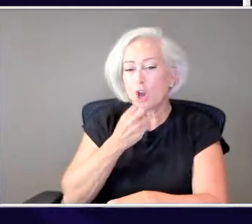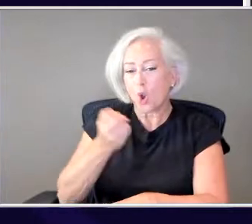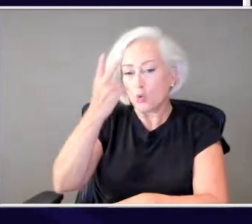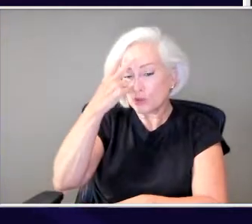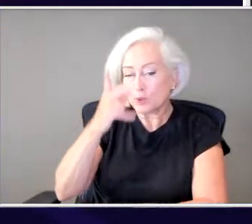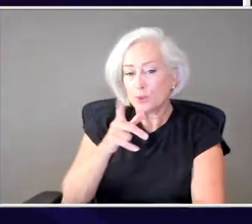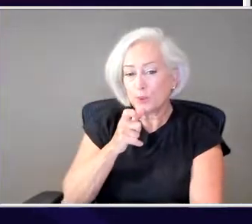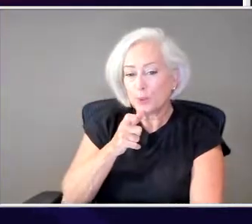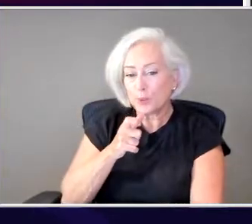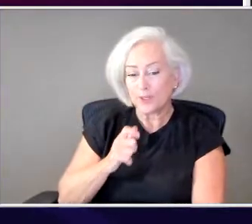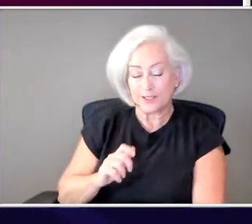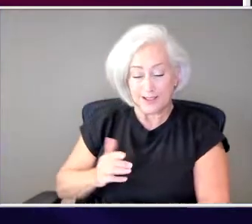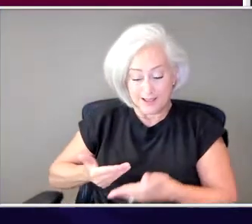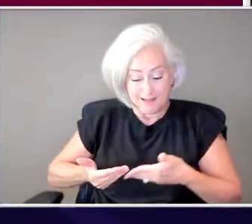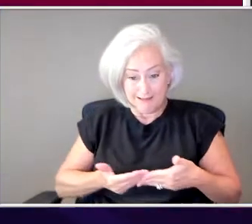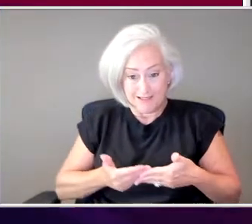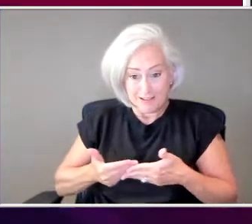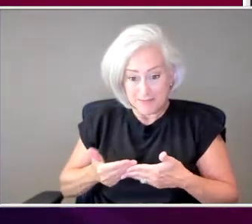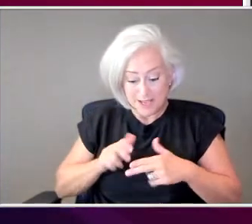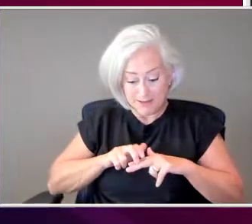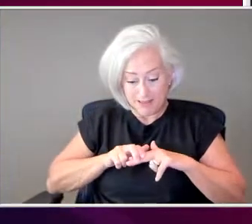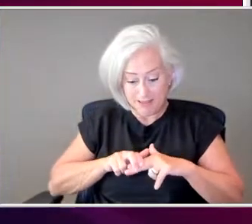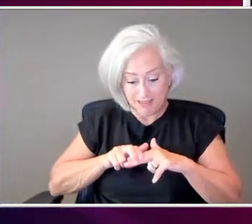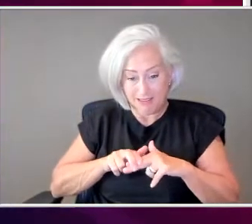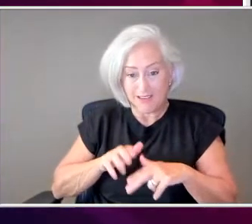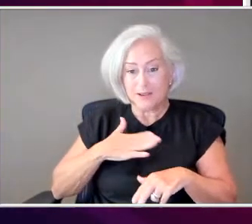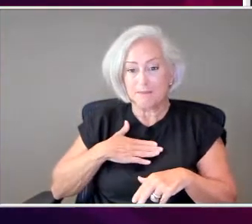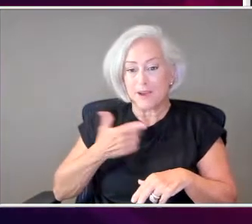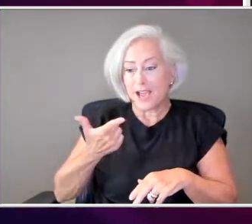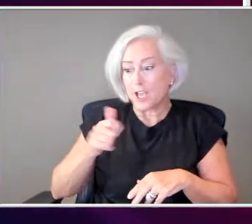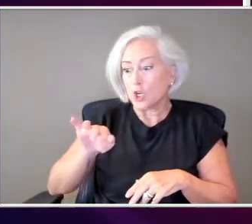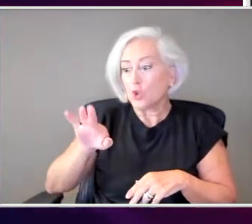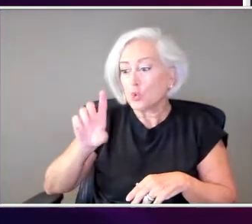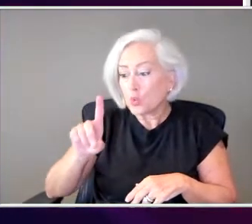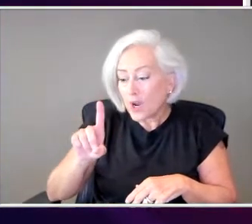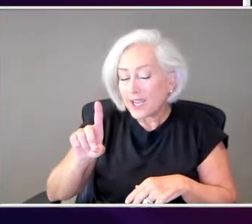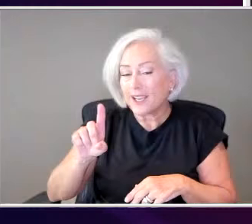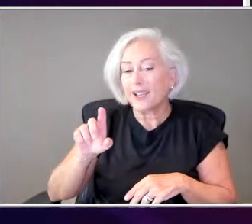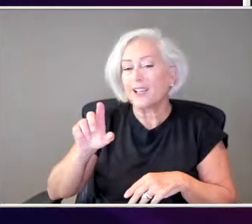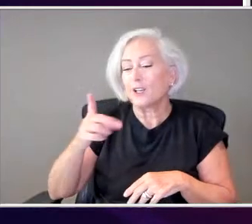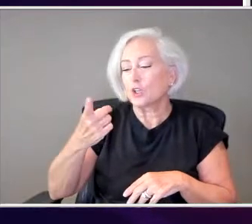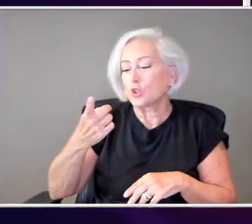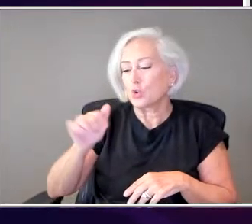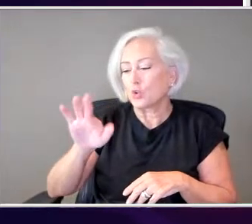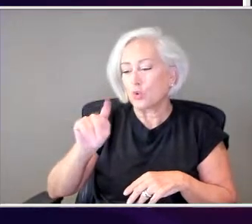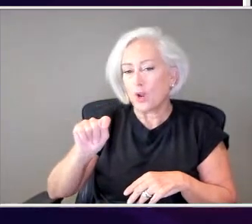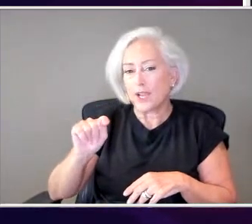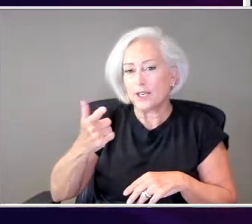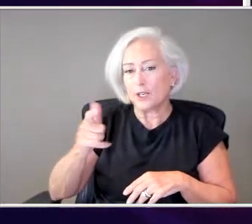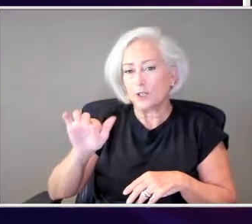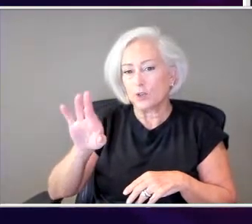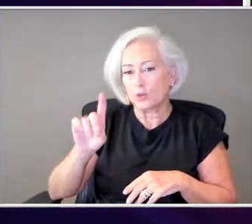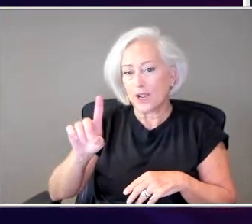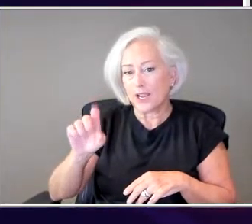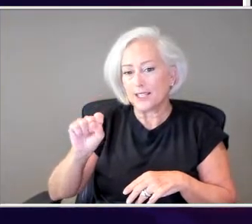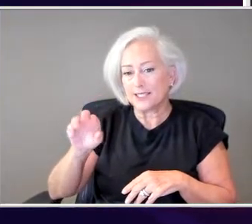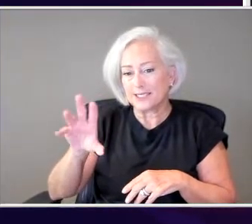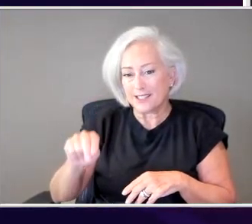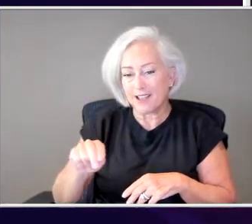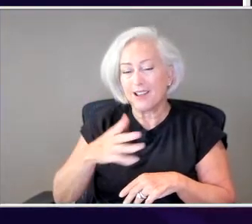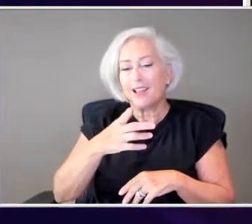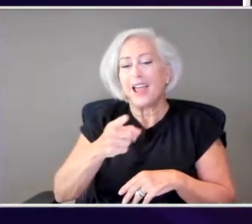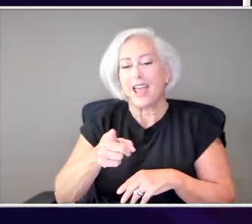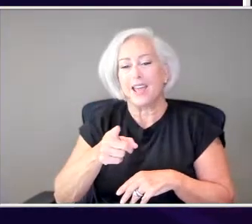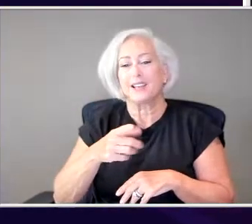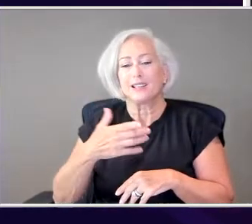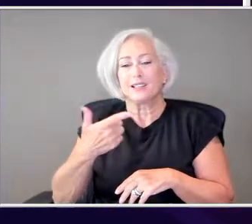The little one in the stroller is my great-grandson, and that is my granddaughter. And Mr. Goat and